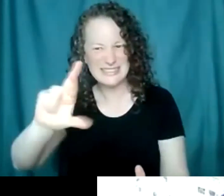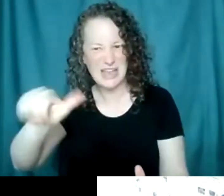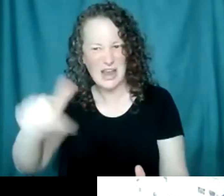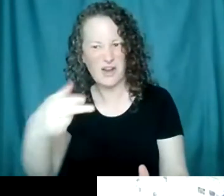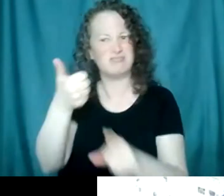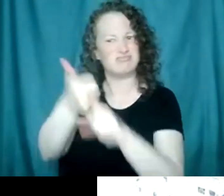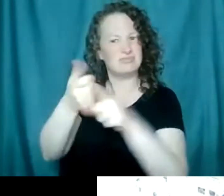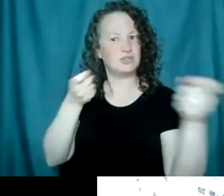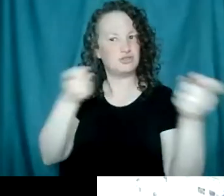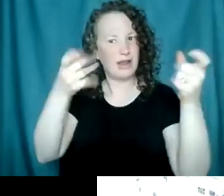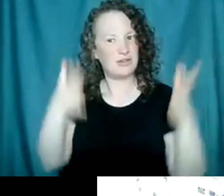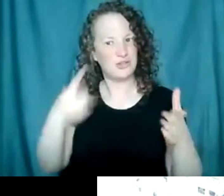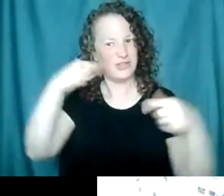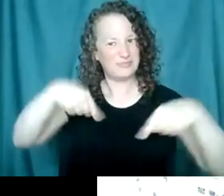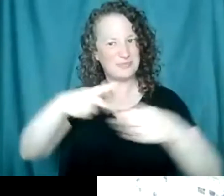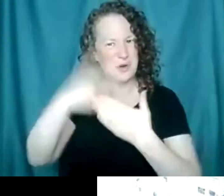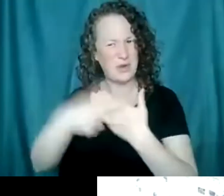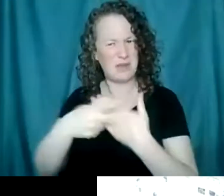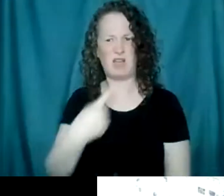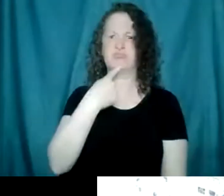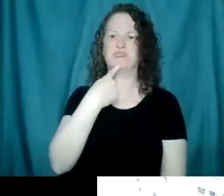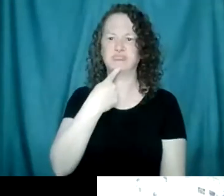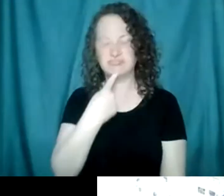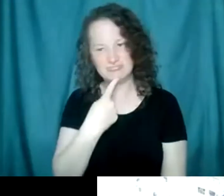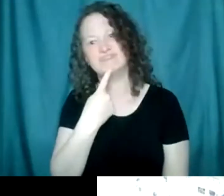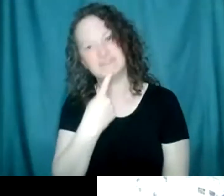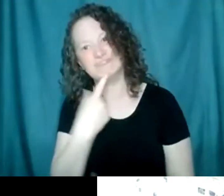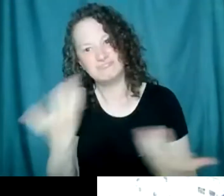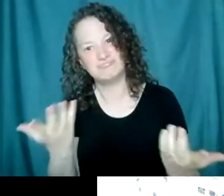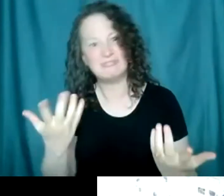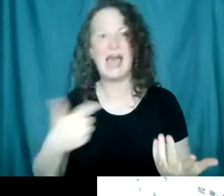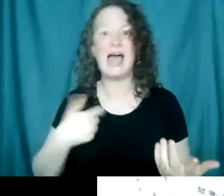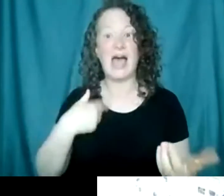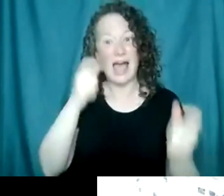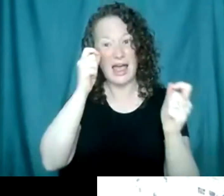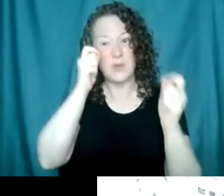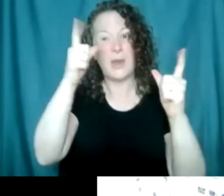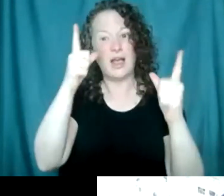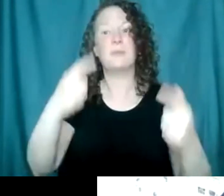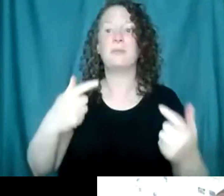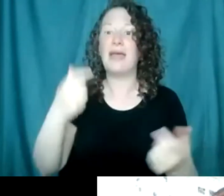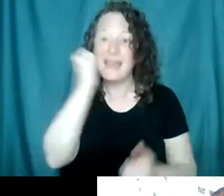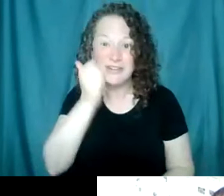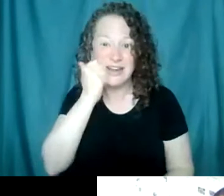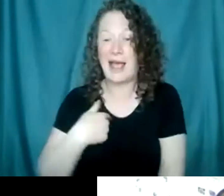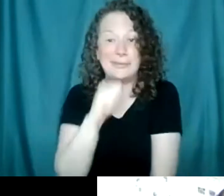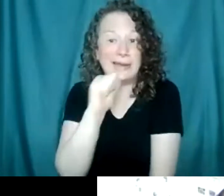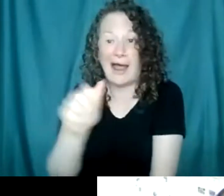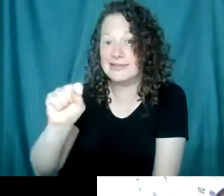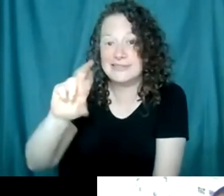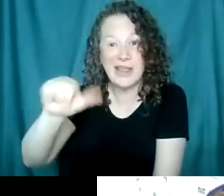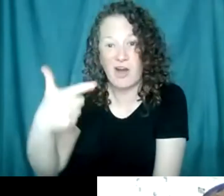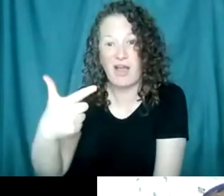of Skype a Scientist, and you're disappointed, just know that I wake up every day not being Sarah McAnulty, and I'm also disappointed.